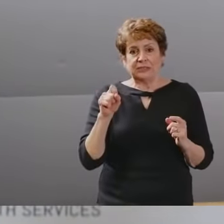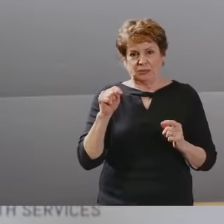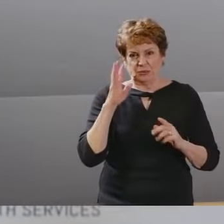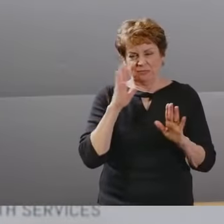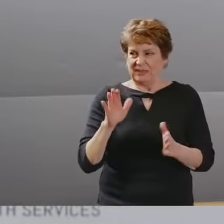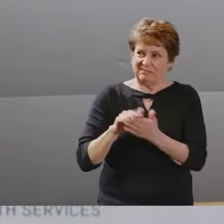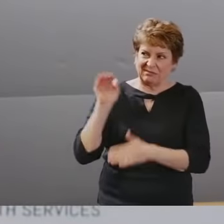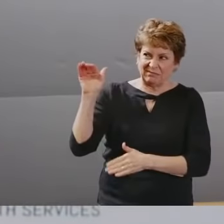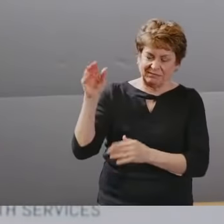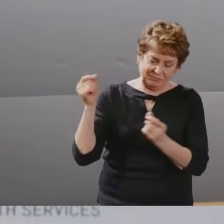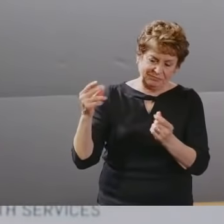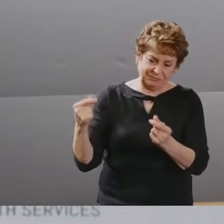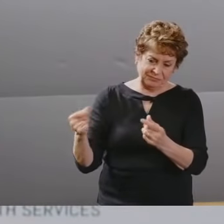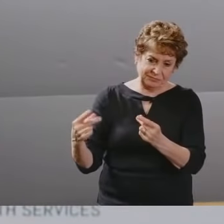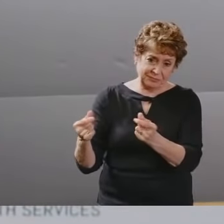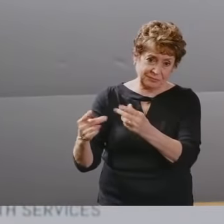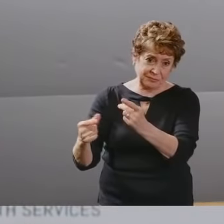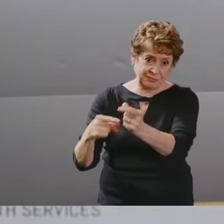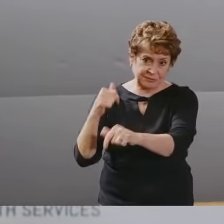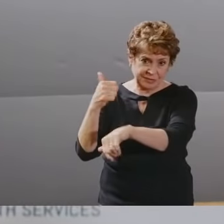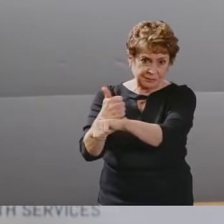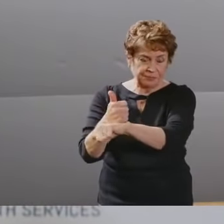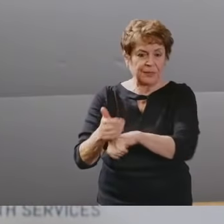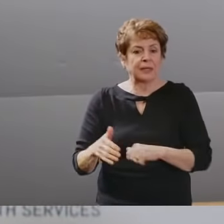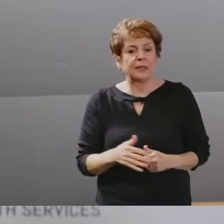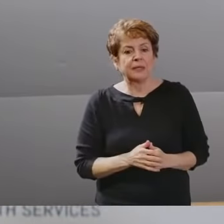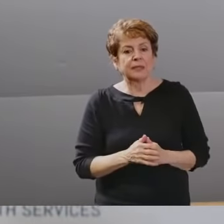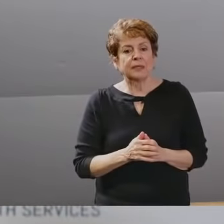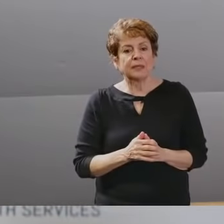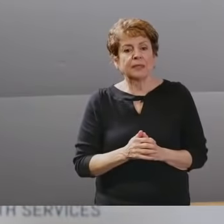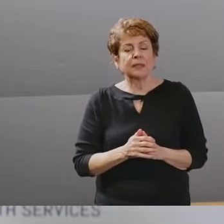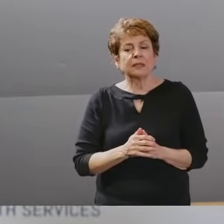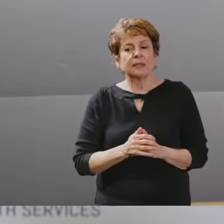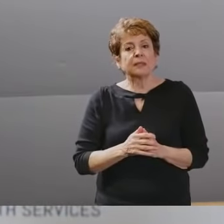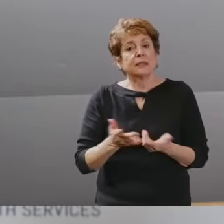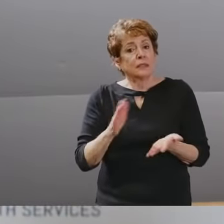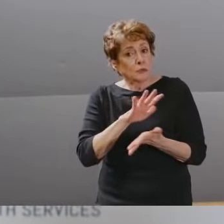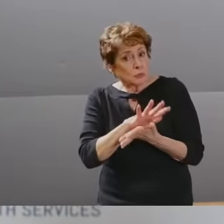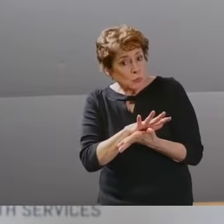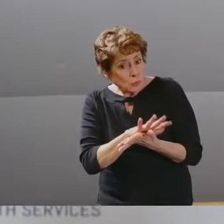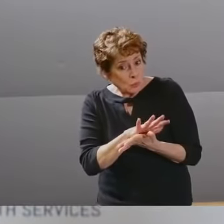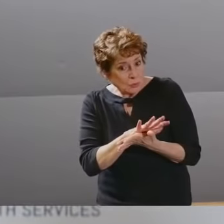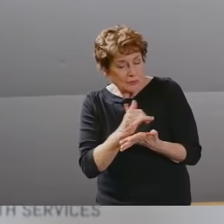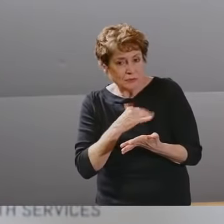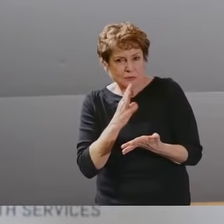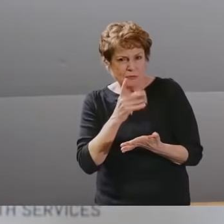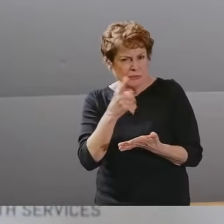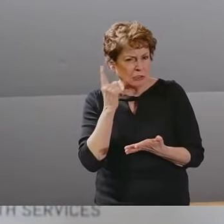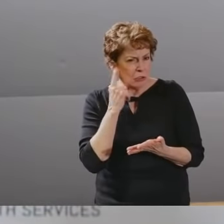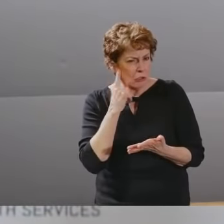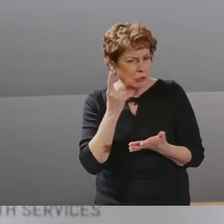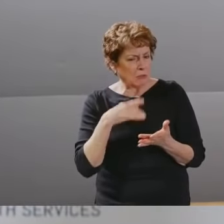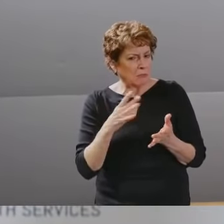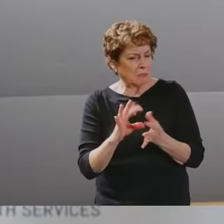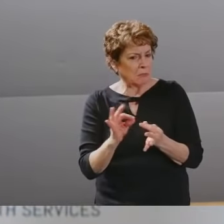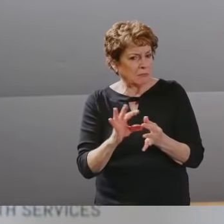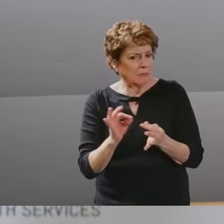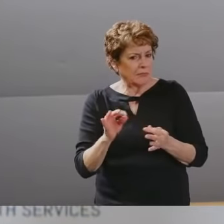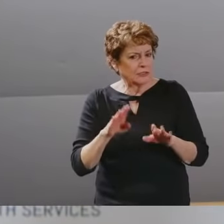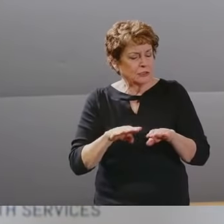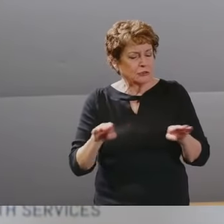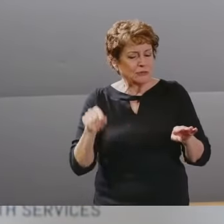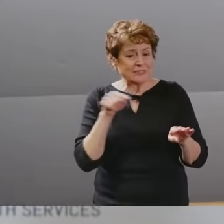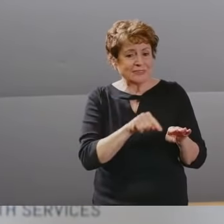On schools, I think you've heard me say this before. I think children should be